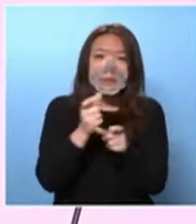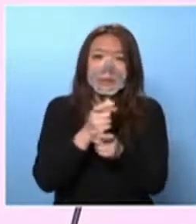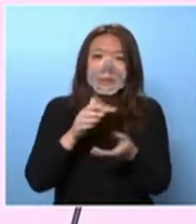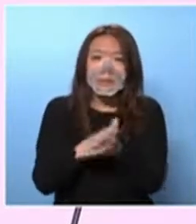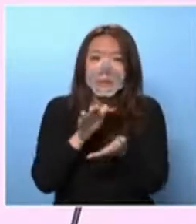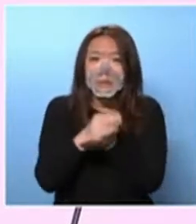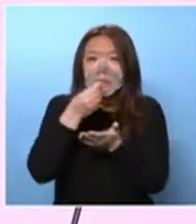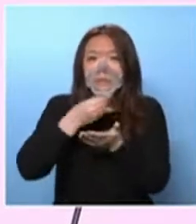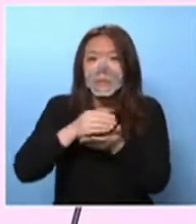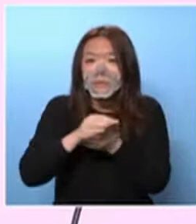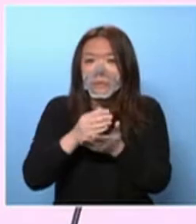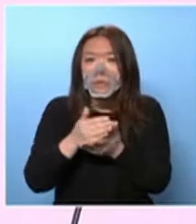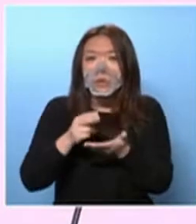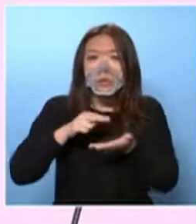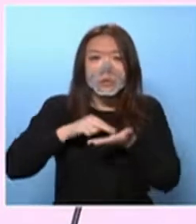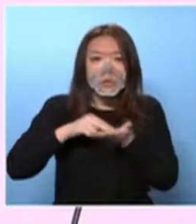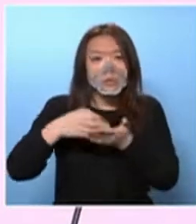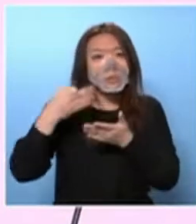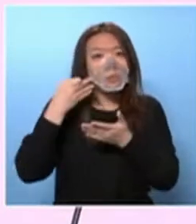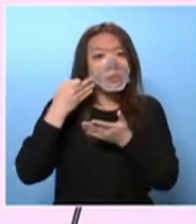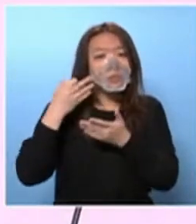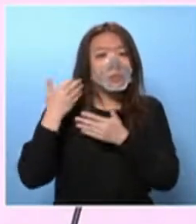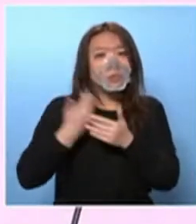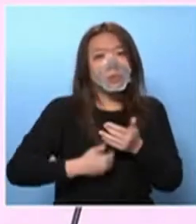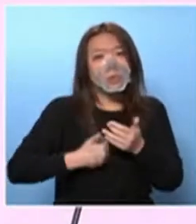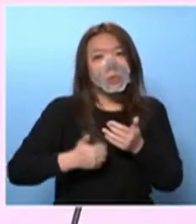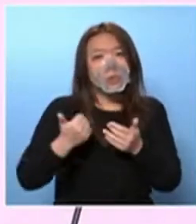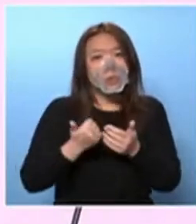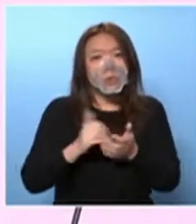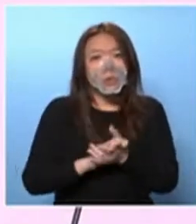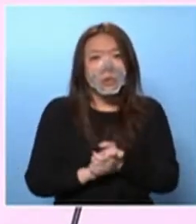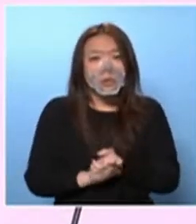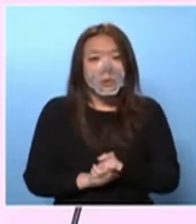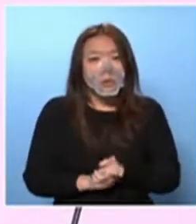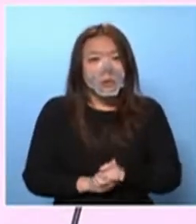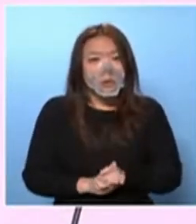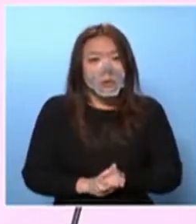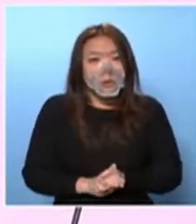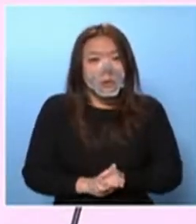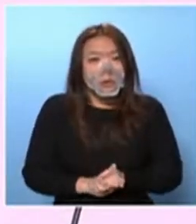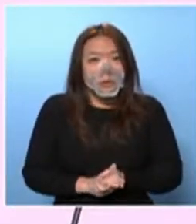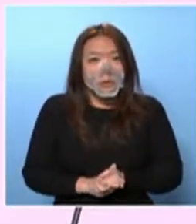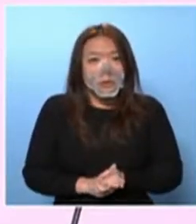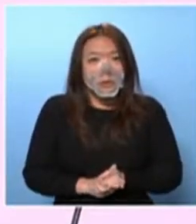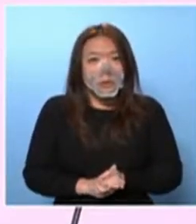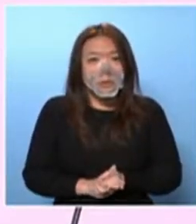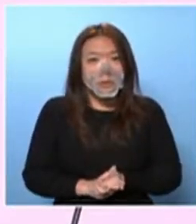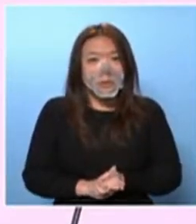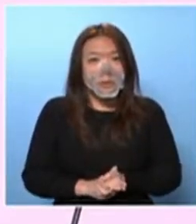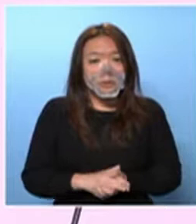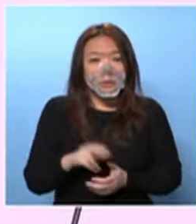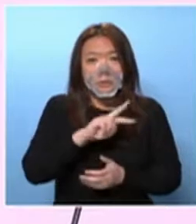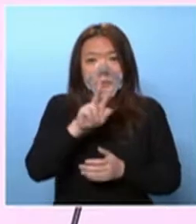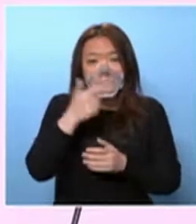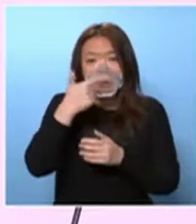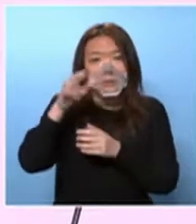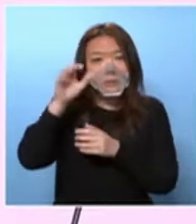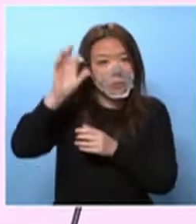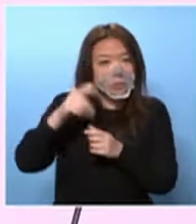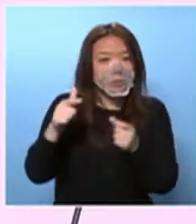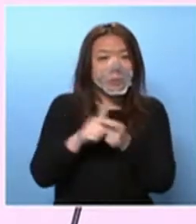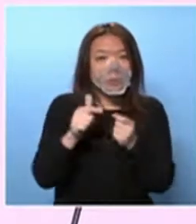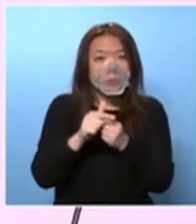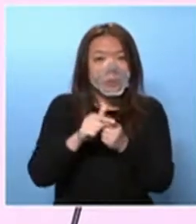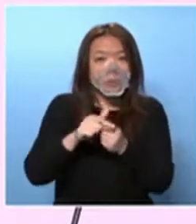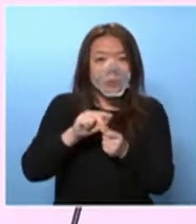HKEX, launched a listing regime for special purpose acquisition companies, or SPAC, enabling experienced and